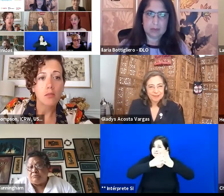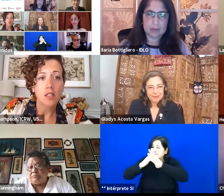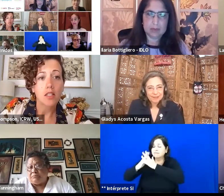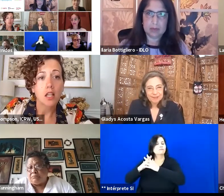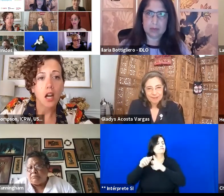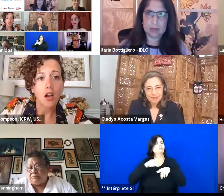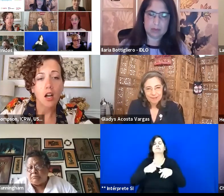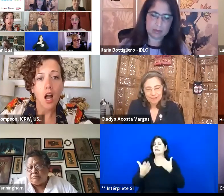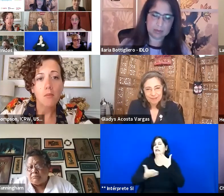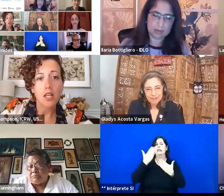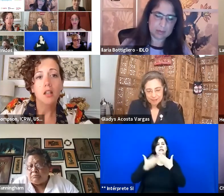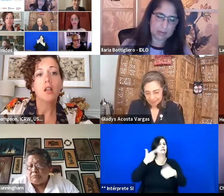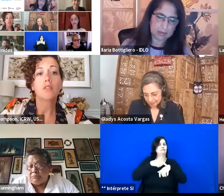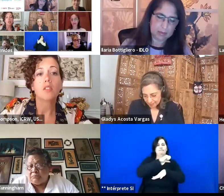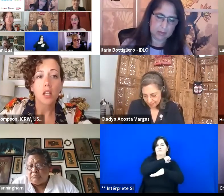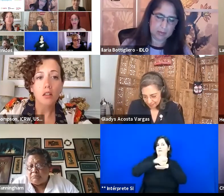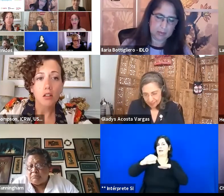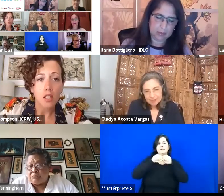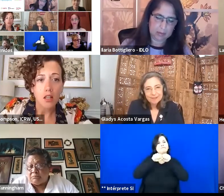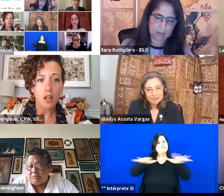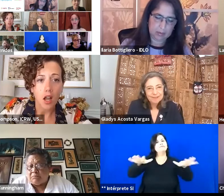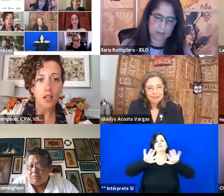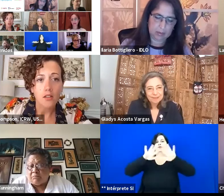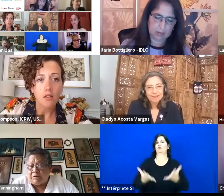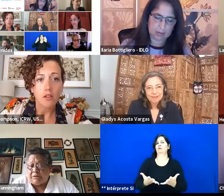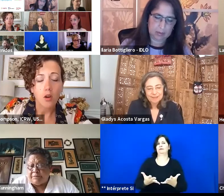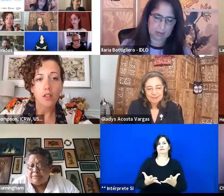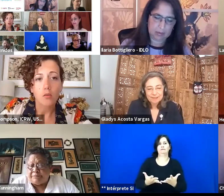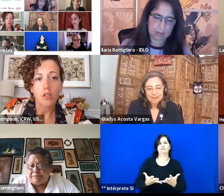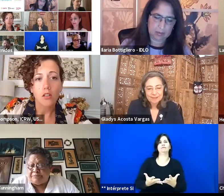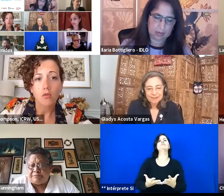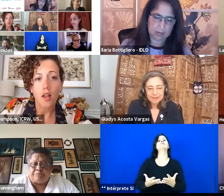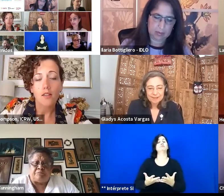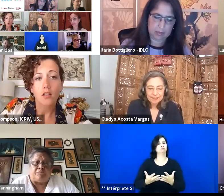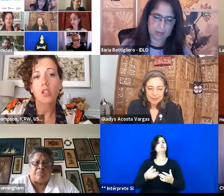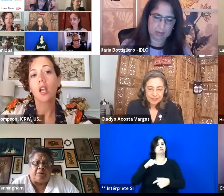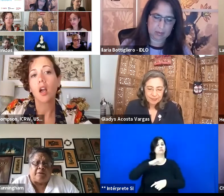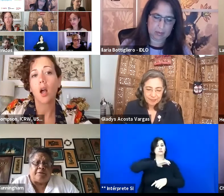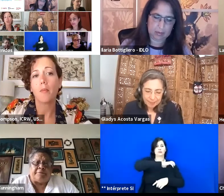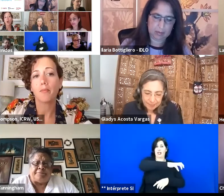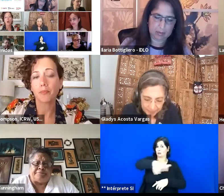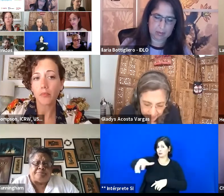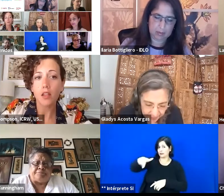strong investments in the care economy, particularly in the context of COVID, which has brought such